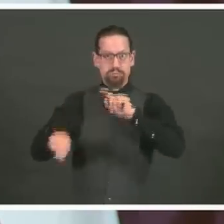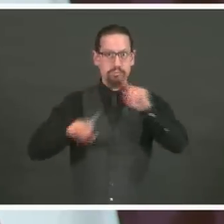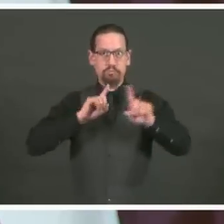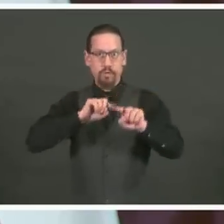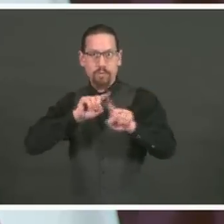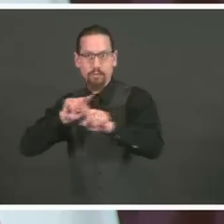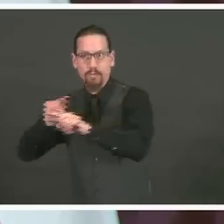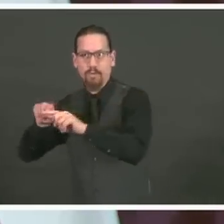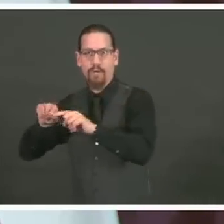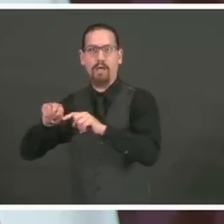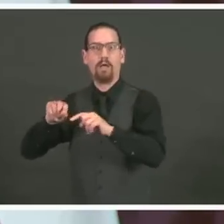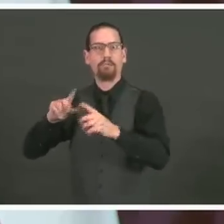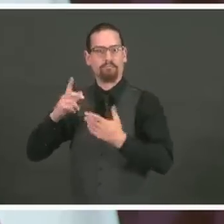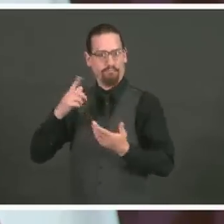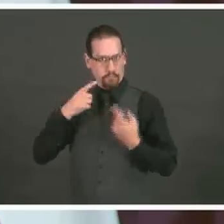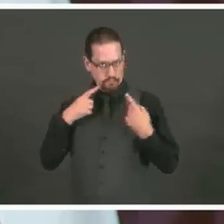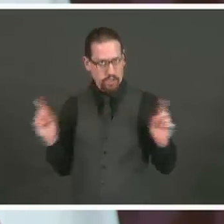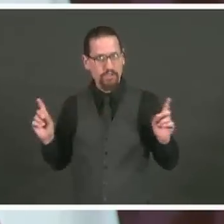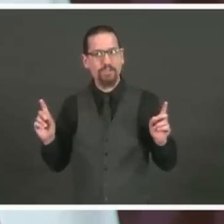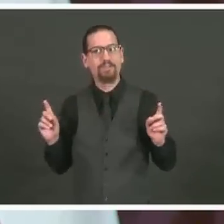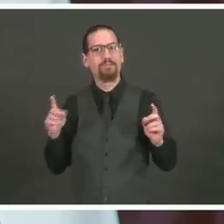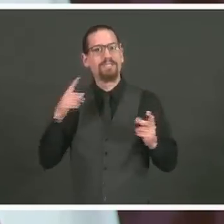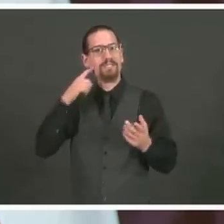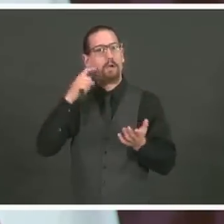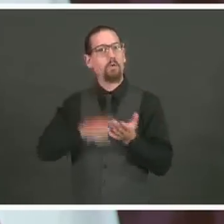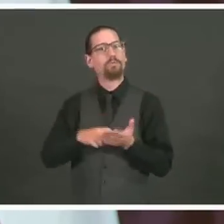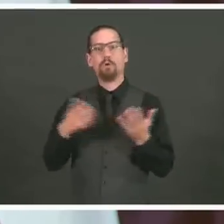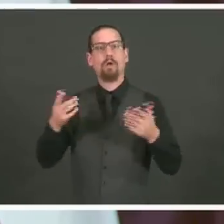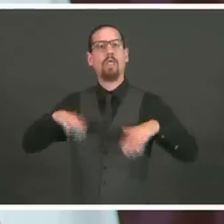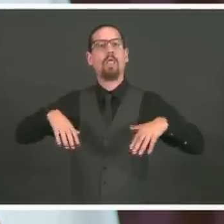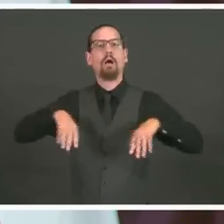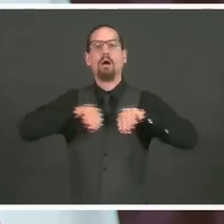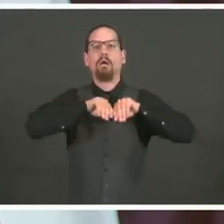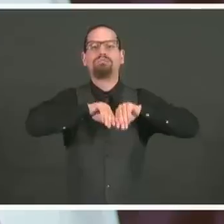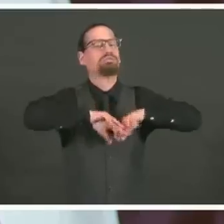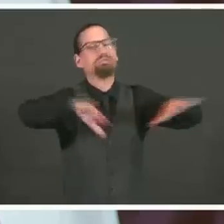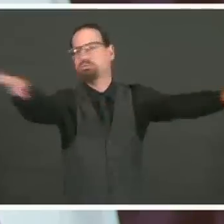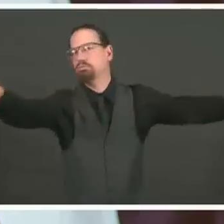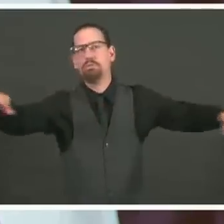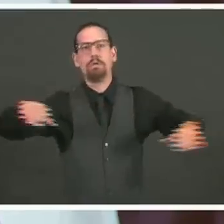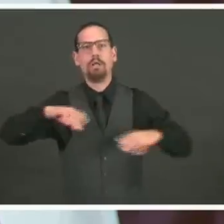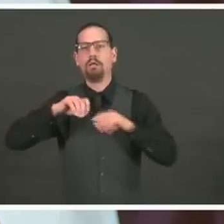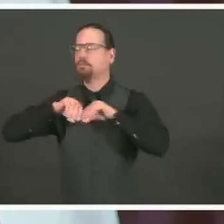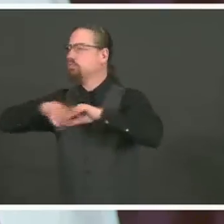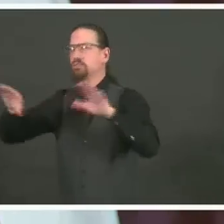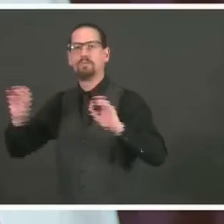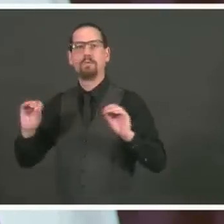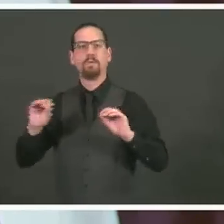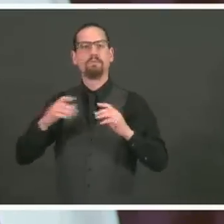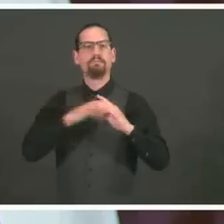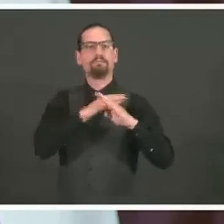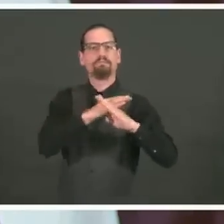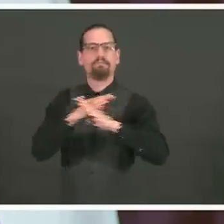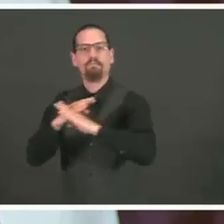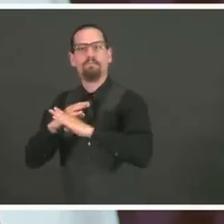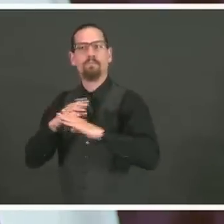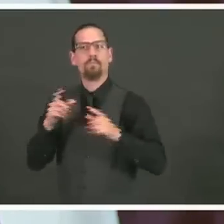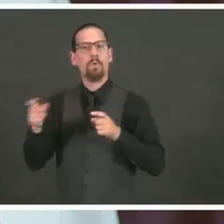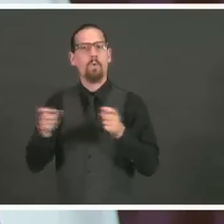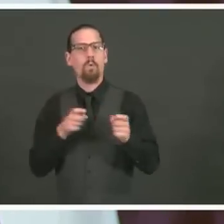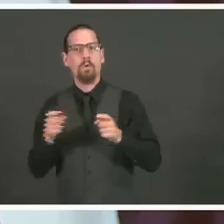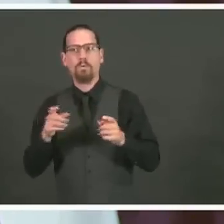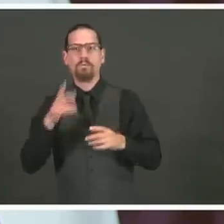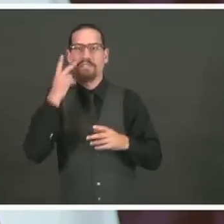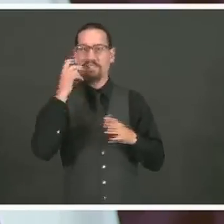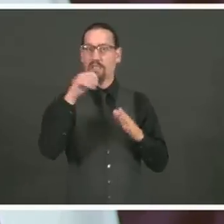seen nothing. Many states are struggling in their prison system, for example, or in nursing homes. You see the